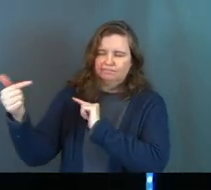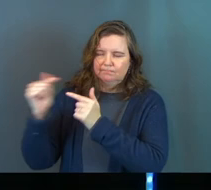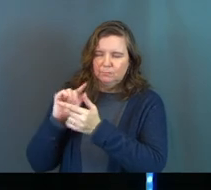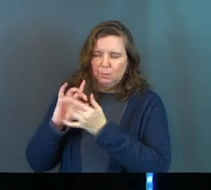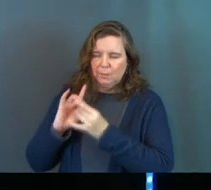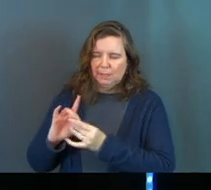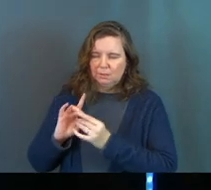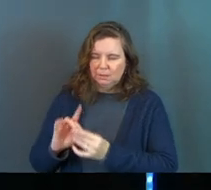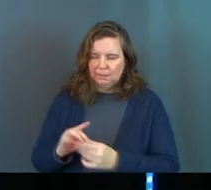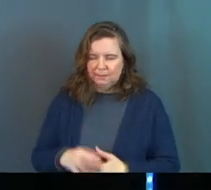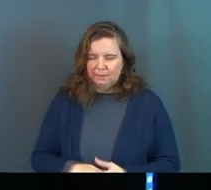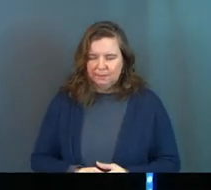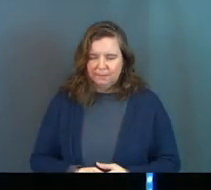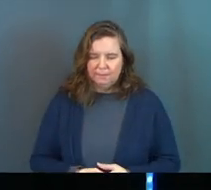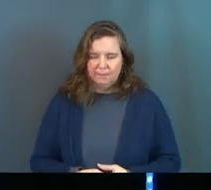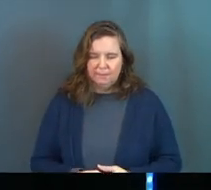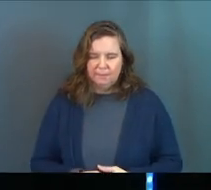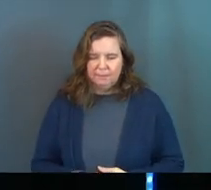relationship.